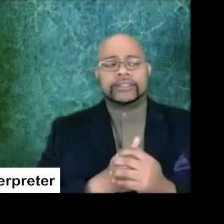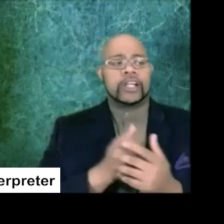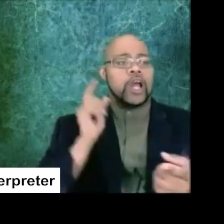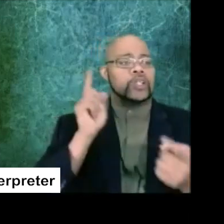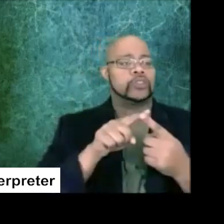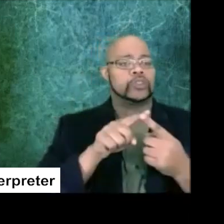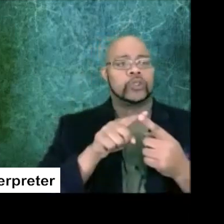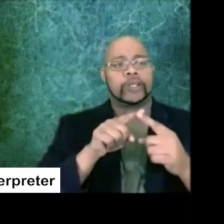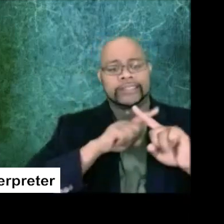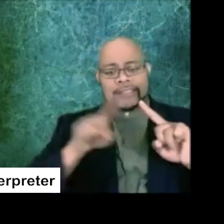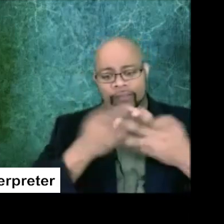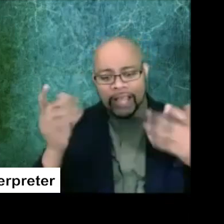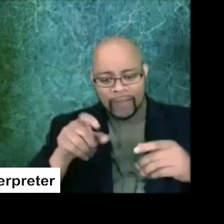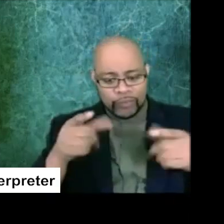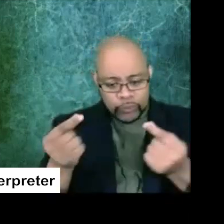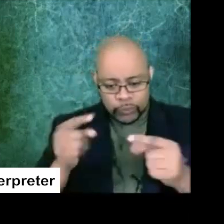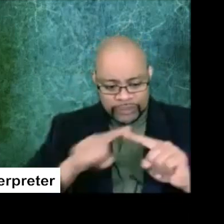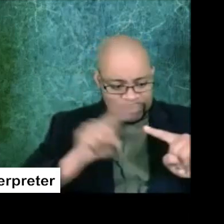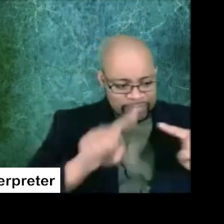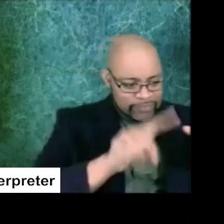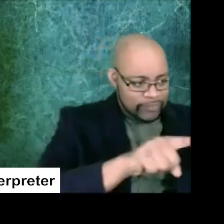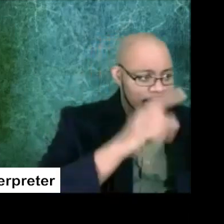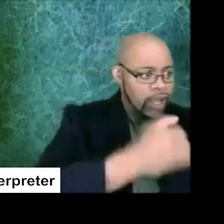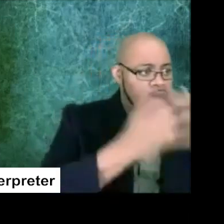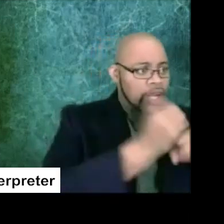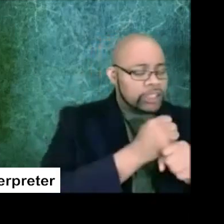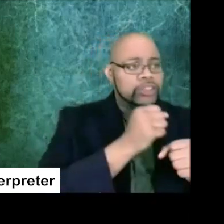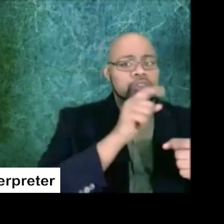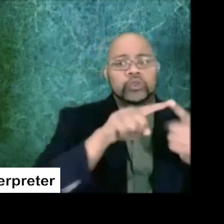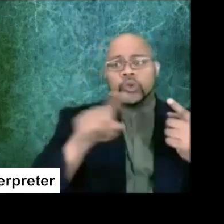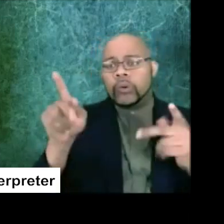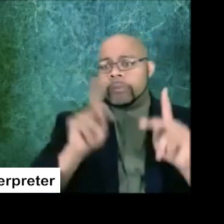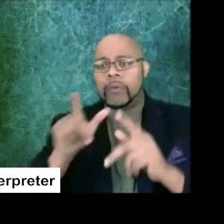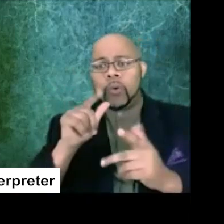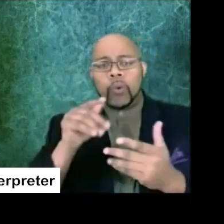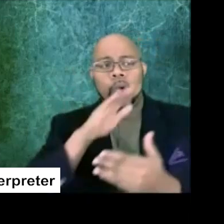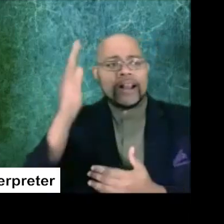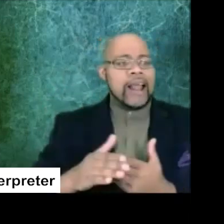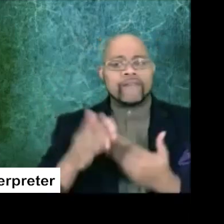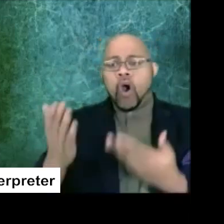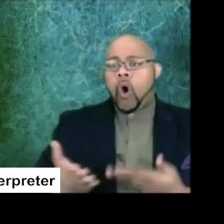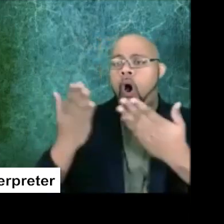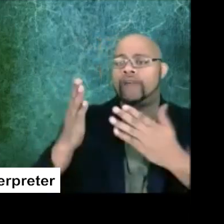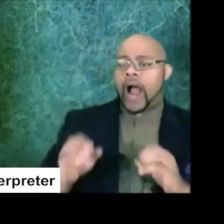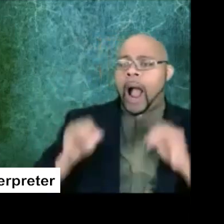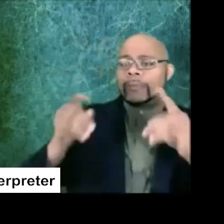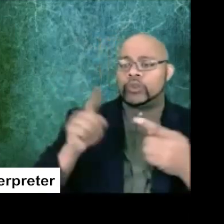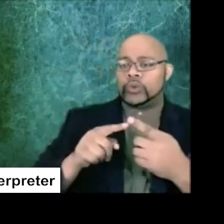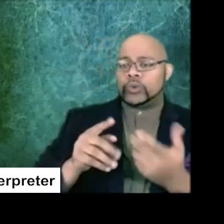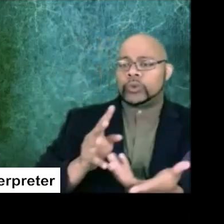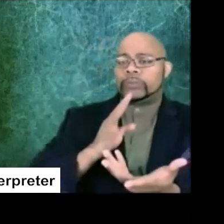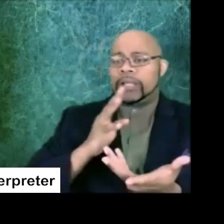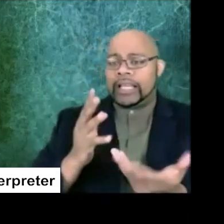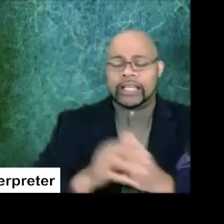jump through a series of hoops, to people who have never been offered the opportunity to speak